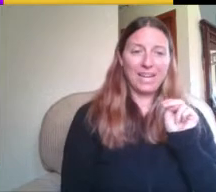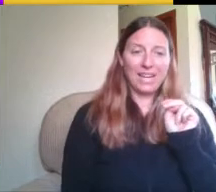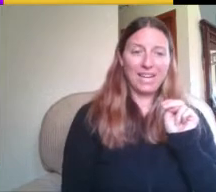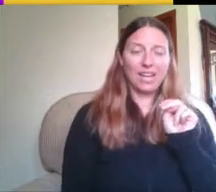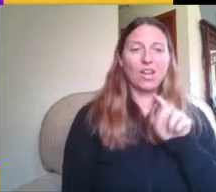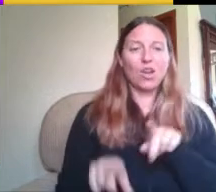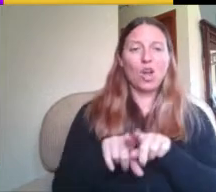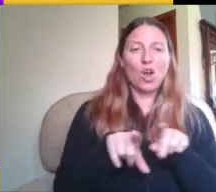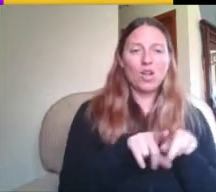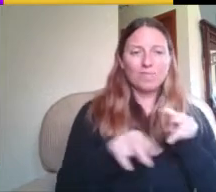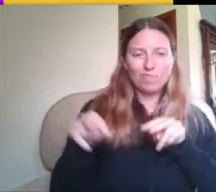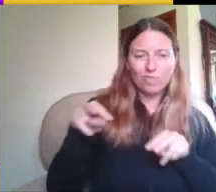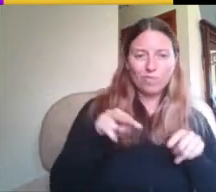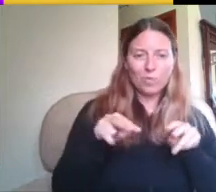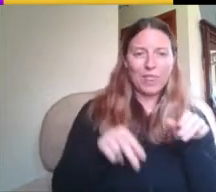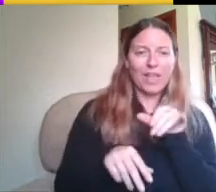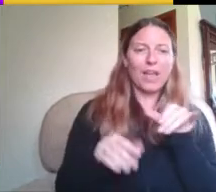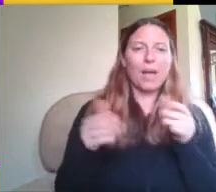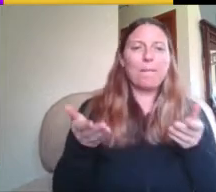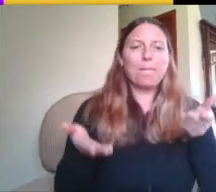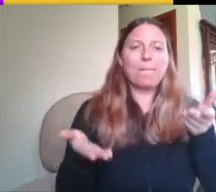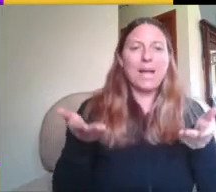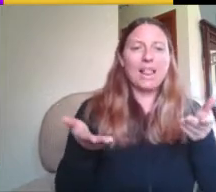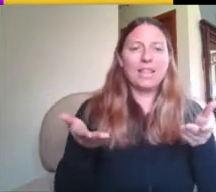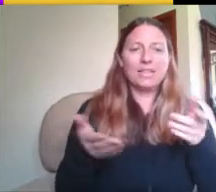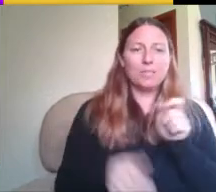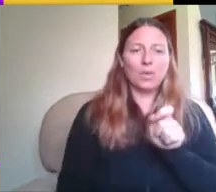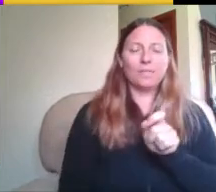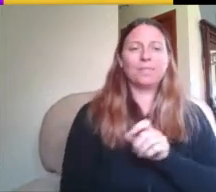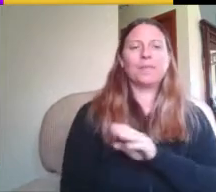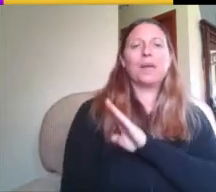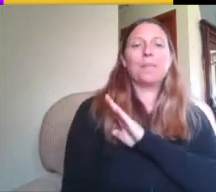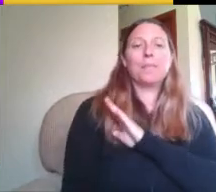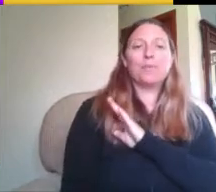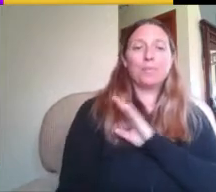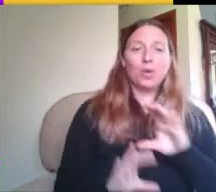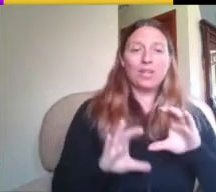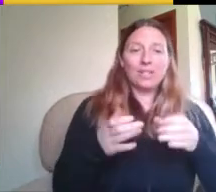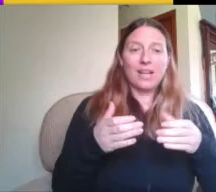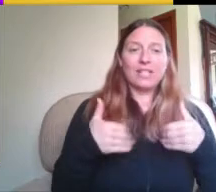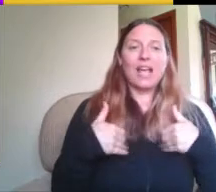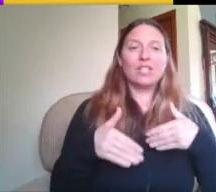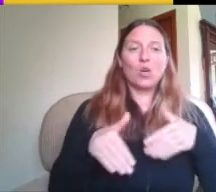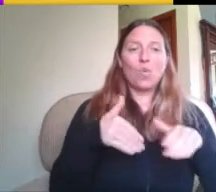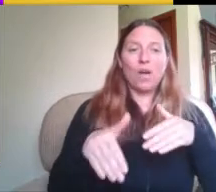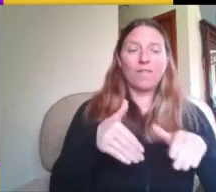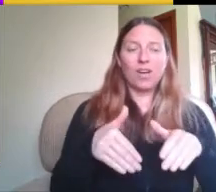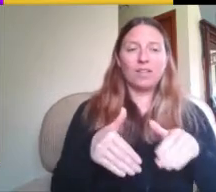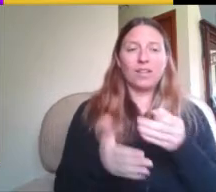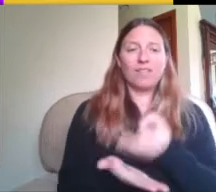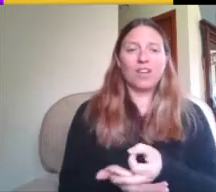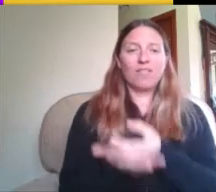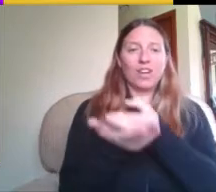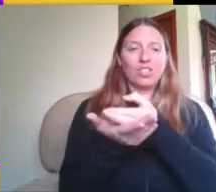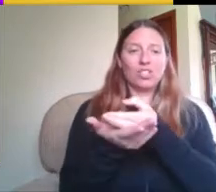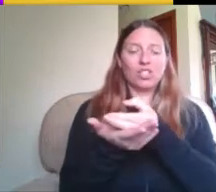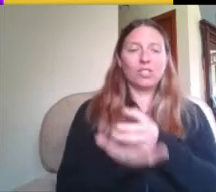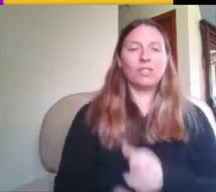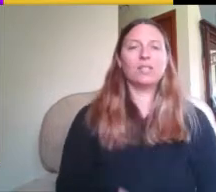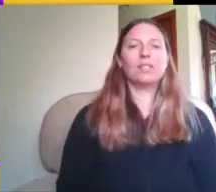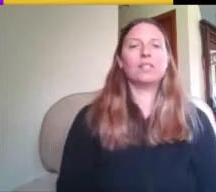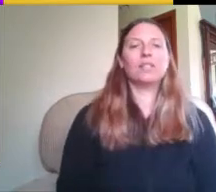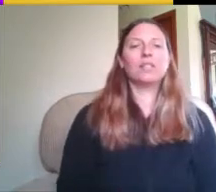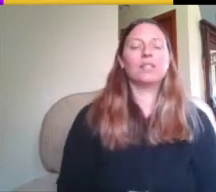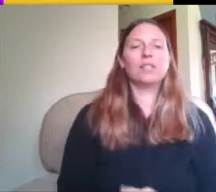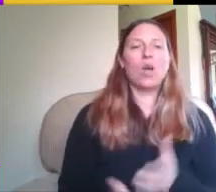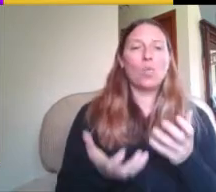point. It says Miss Burnham's class has a walkathon as a fundraiser to